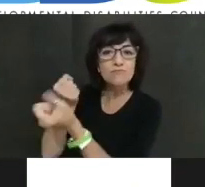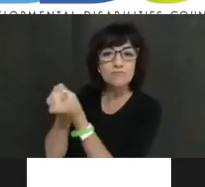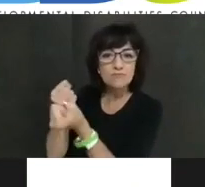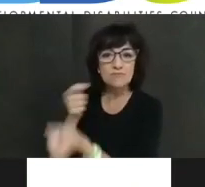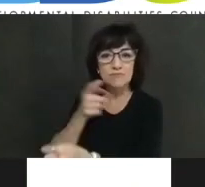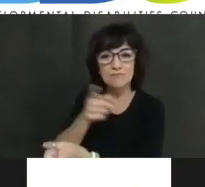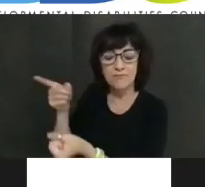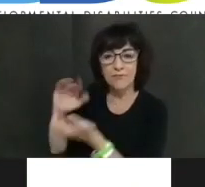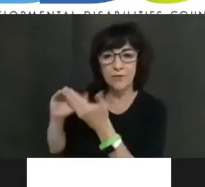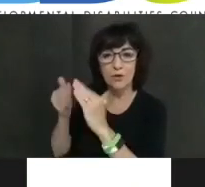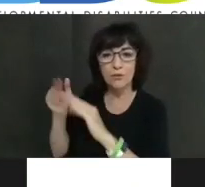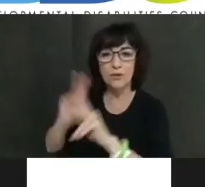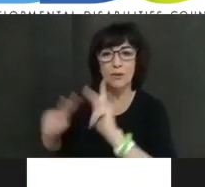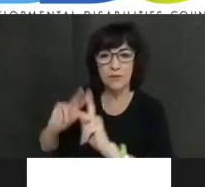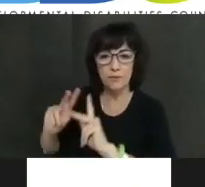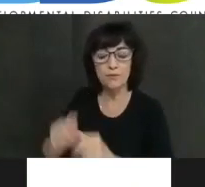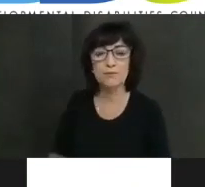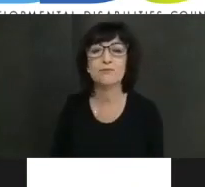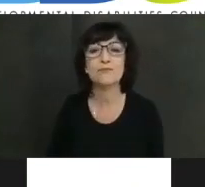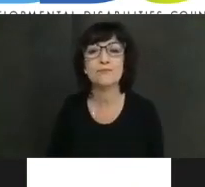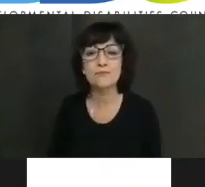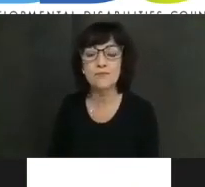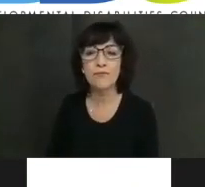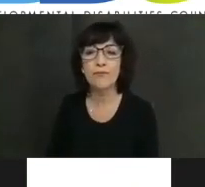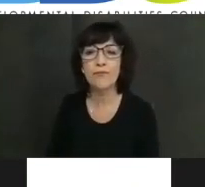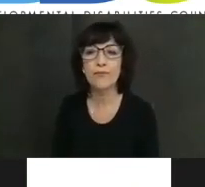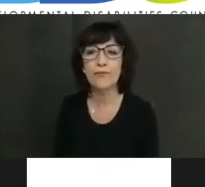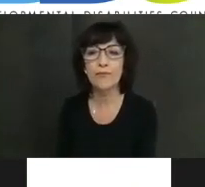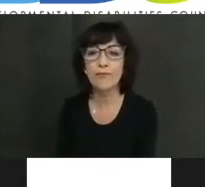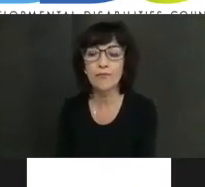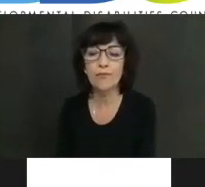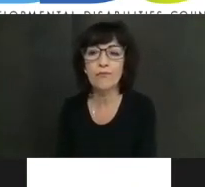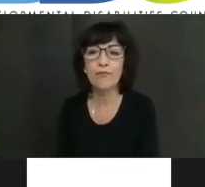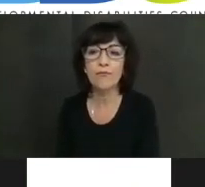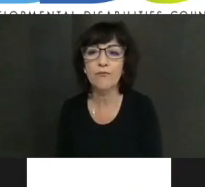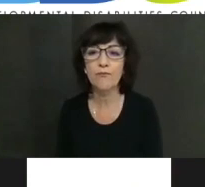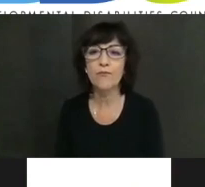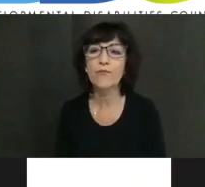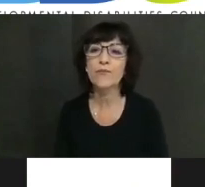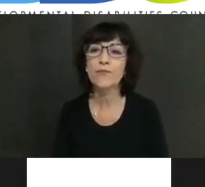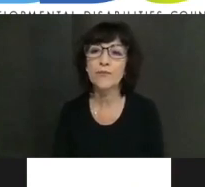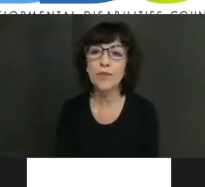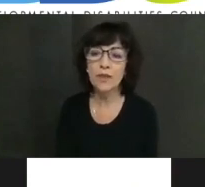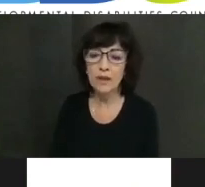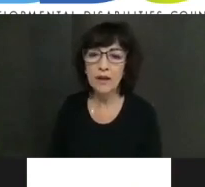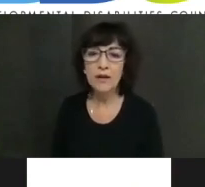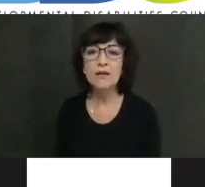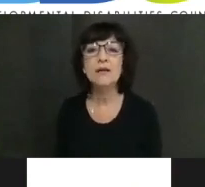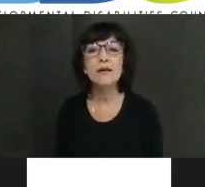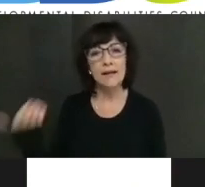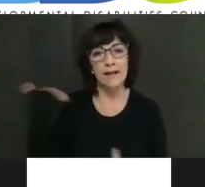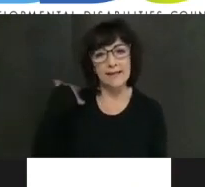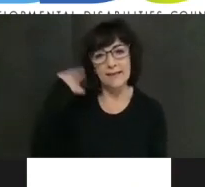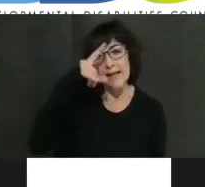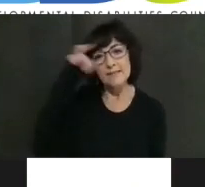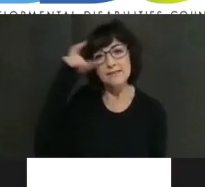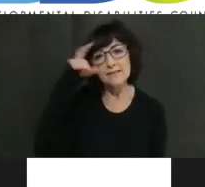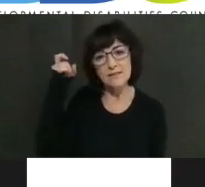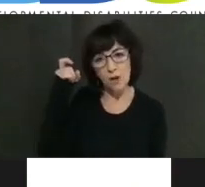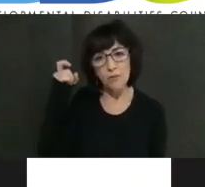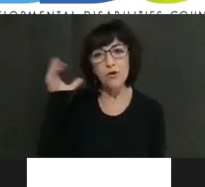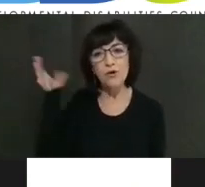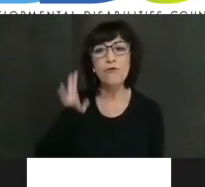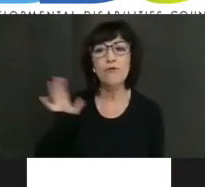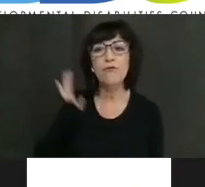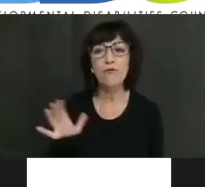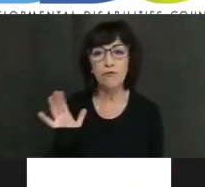this, the whole thrust for this app began in the summer. And former Secretary Dr.